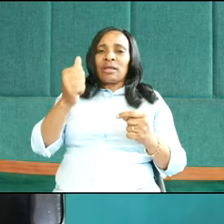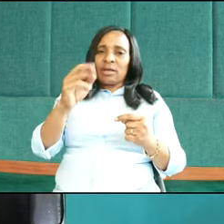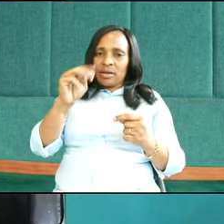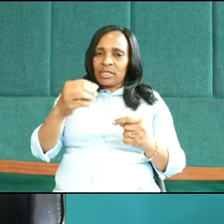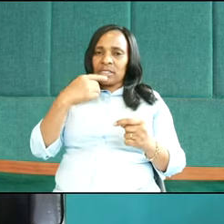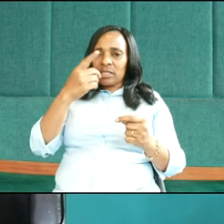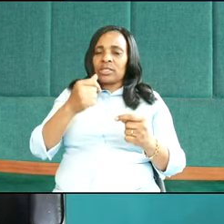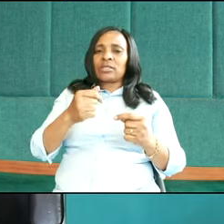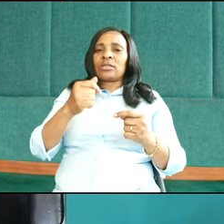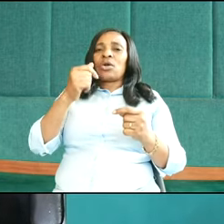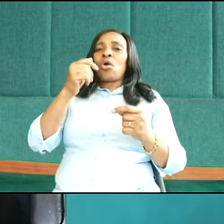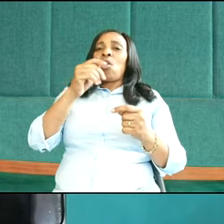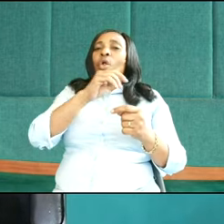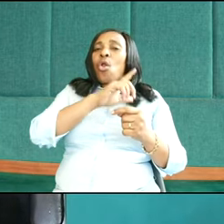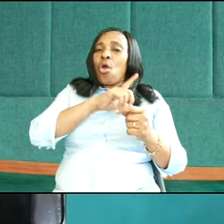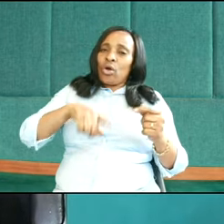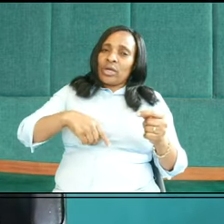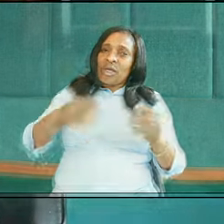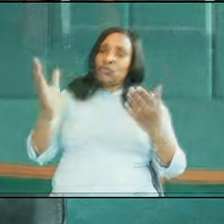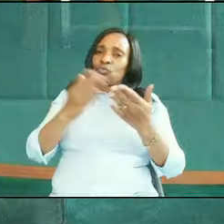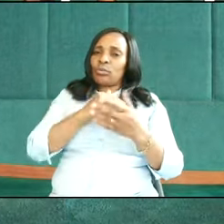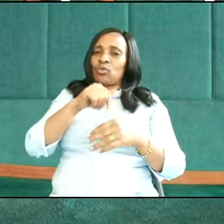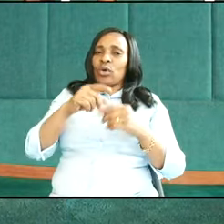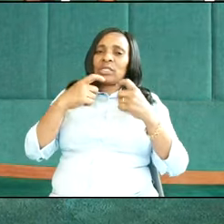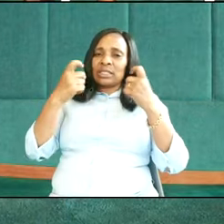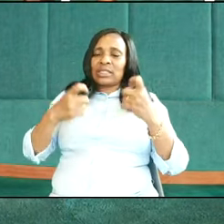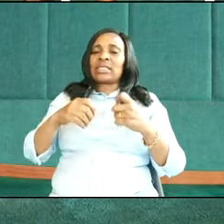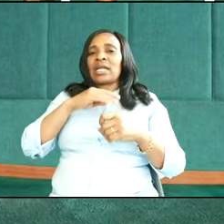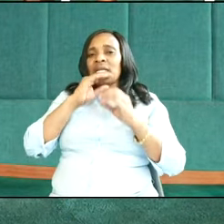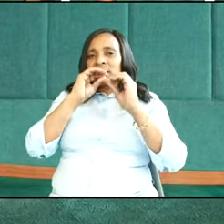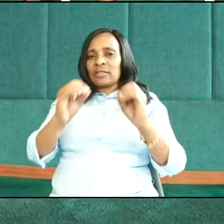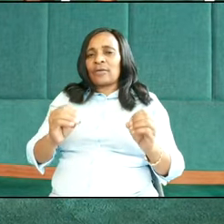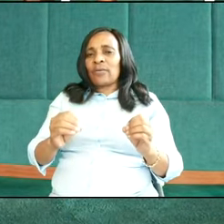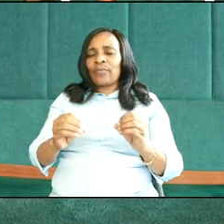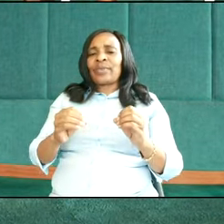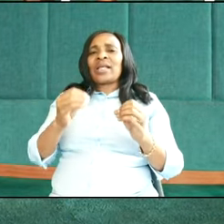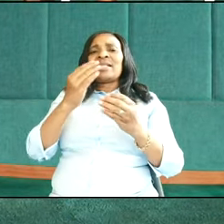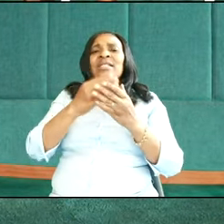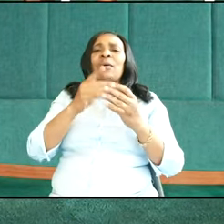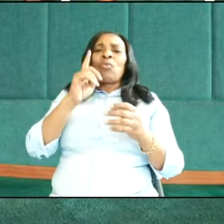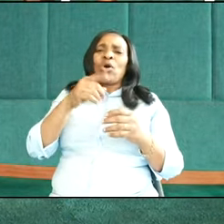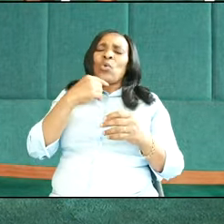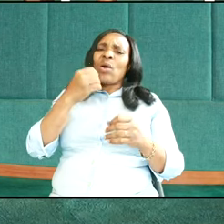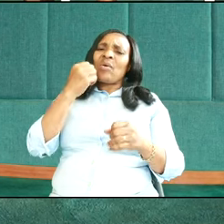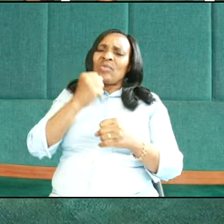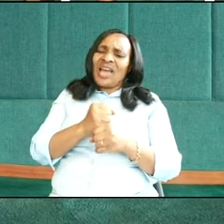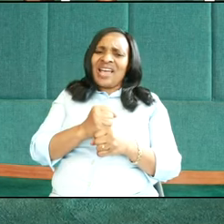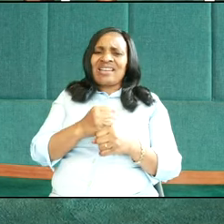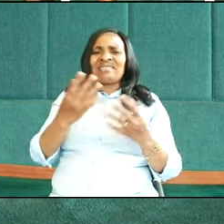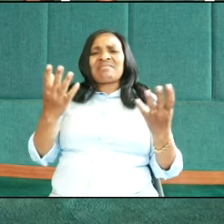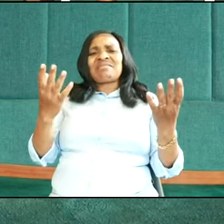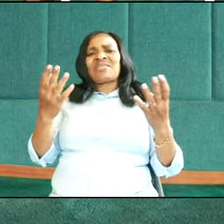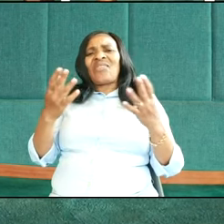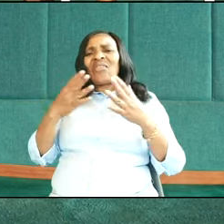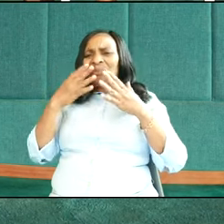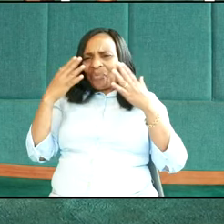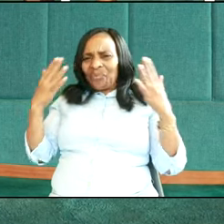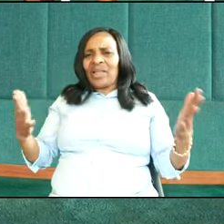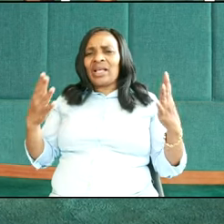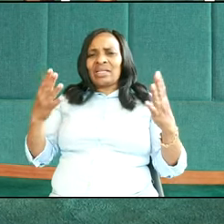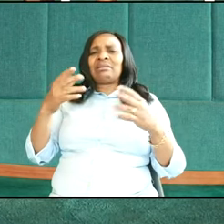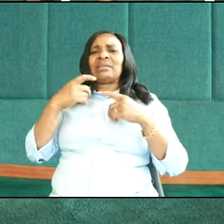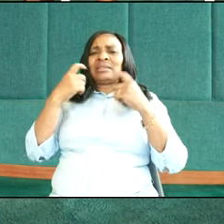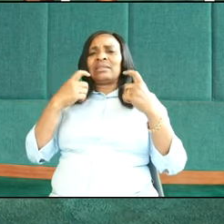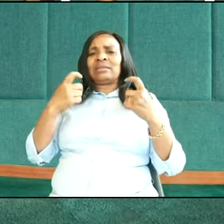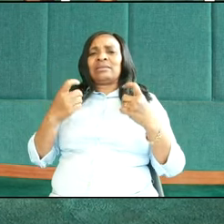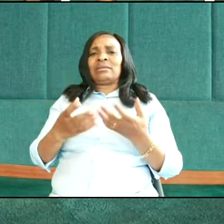sin. You are not going to die." Yeah. And so you can see there, somebody who had done, perhaps even in my view, a bigger sin, you